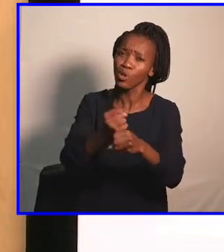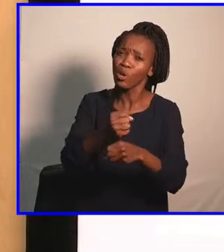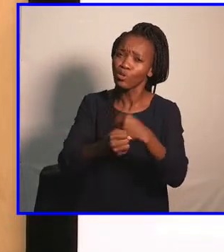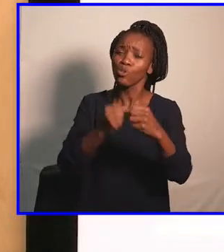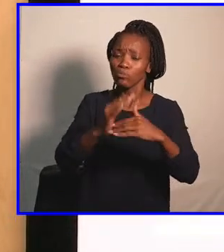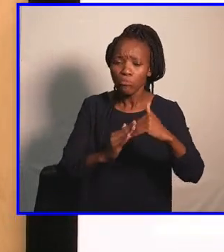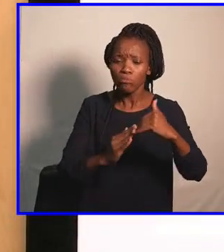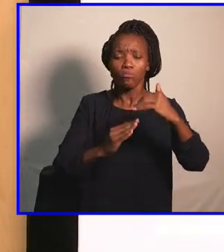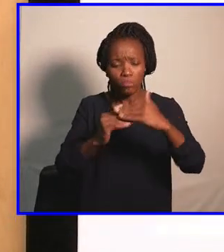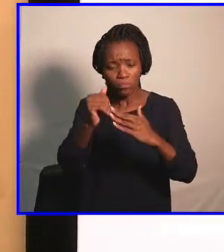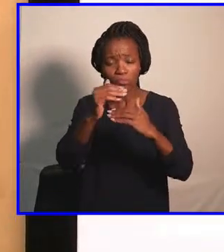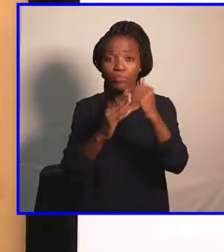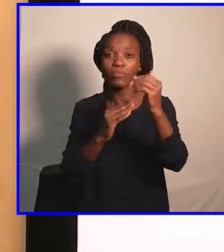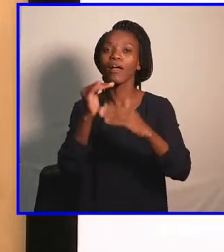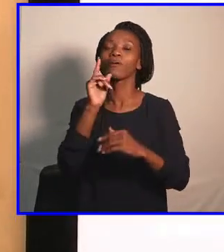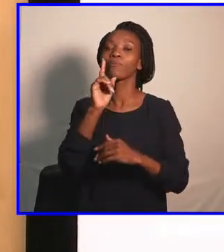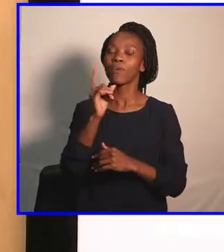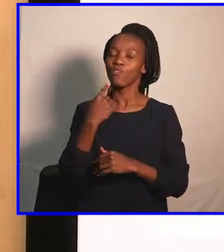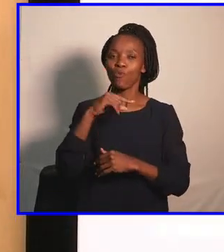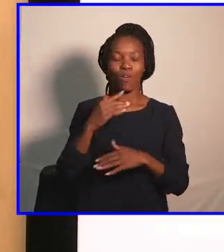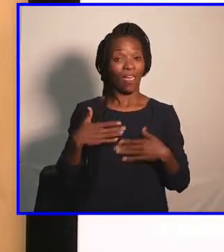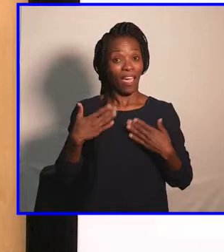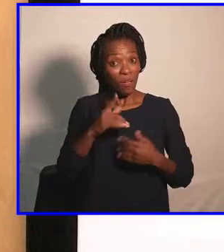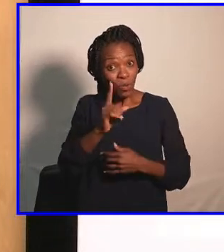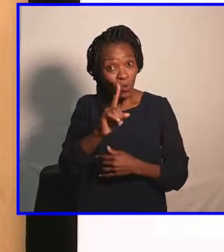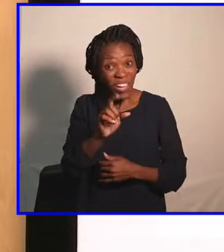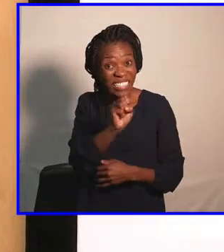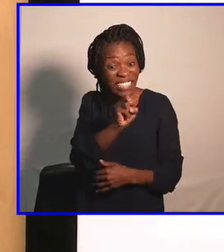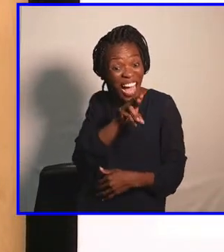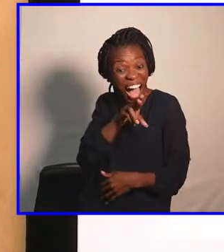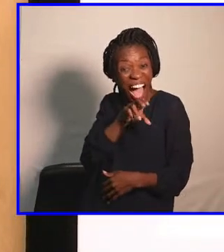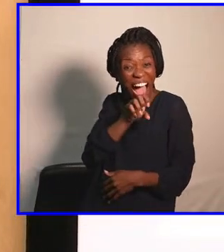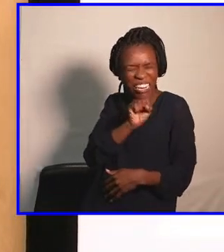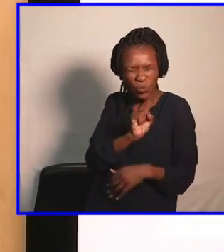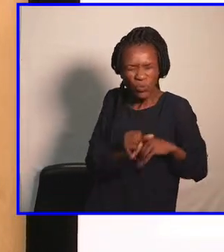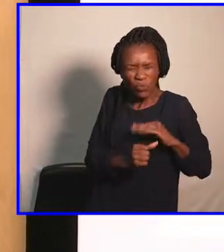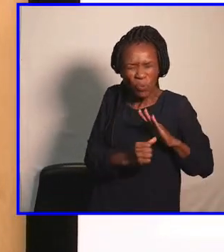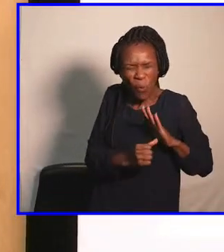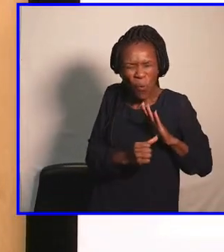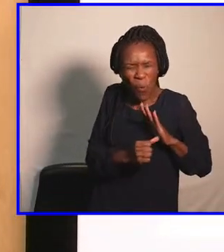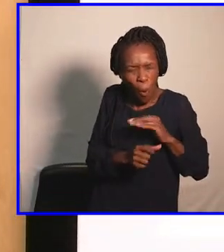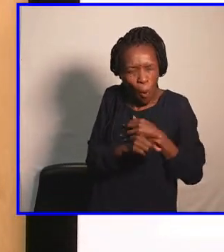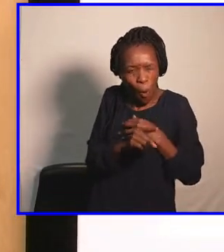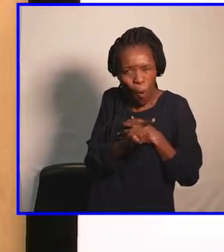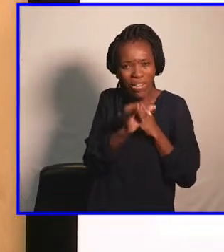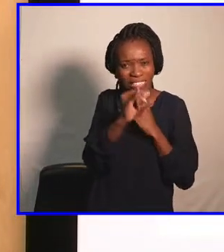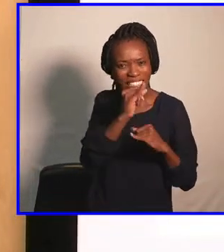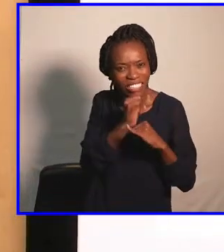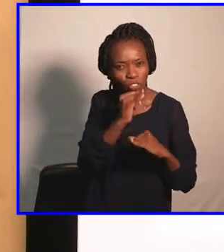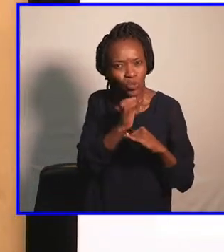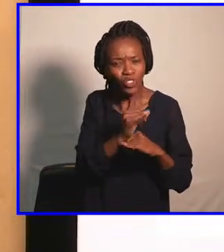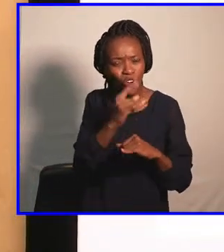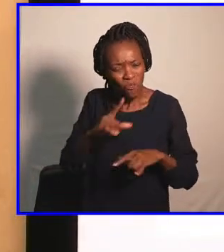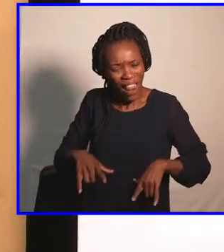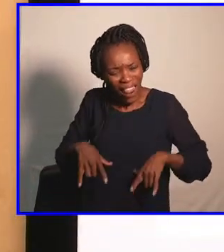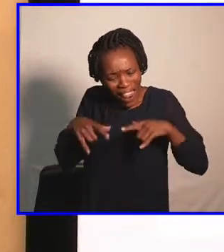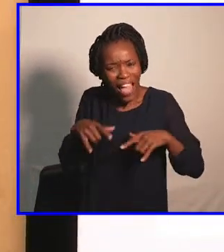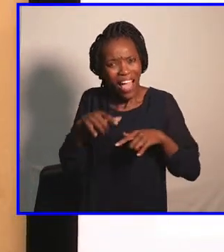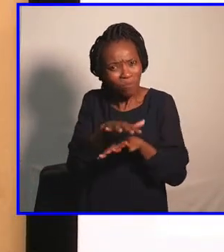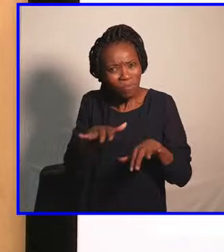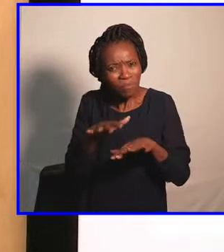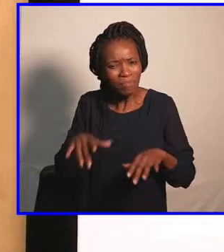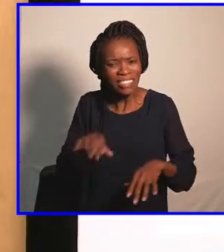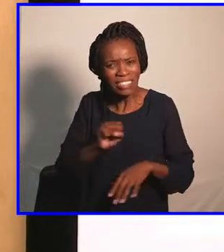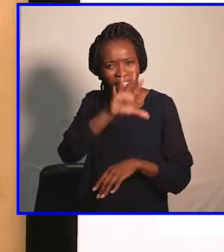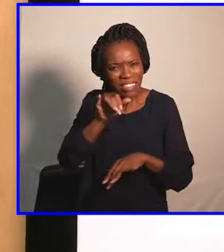glad that this one, which is the real nerve center of the life of South African